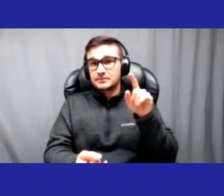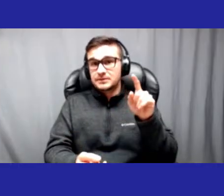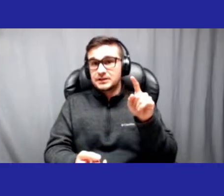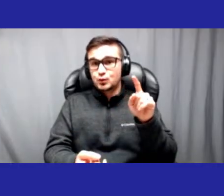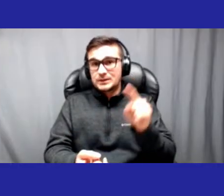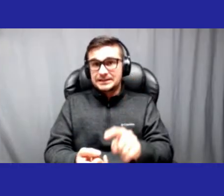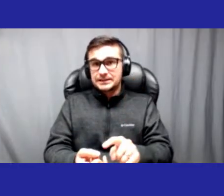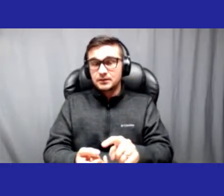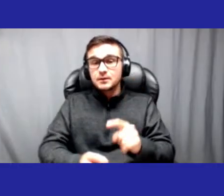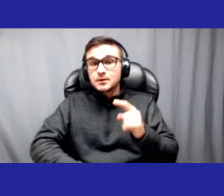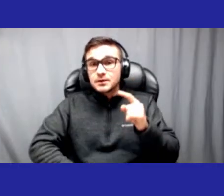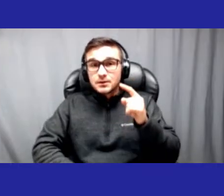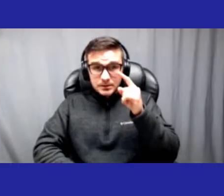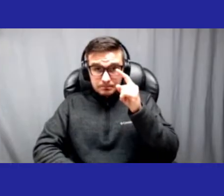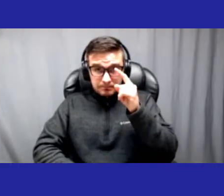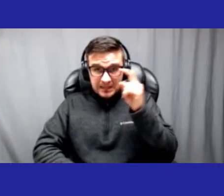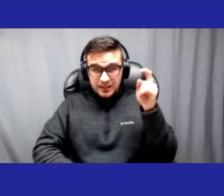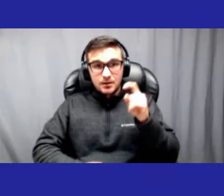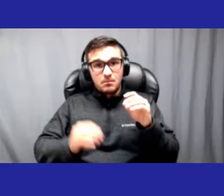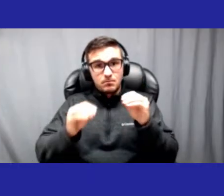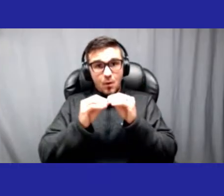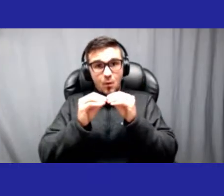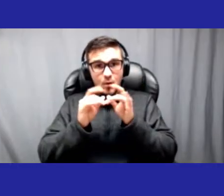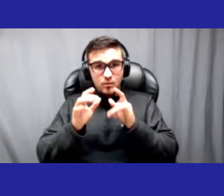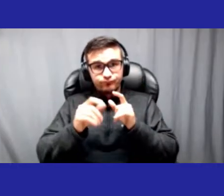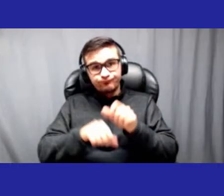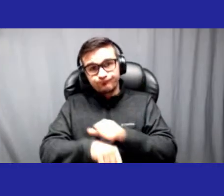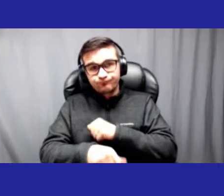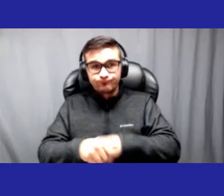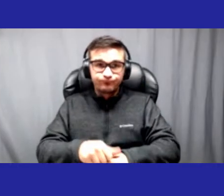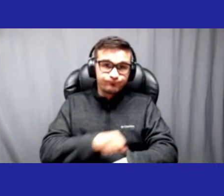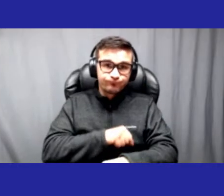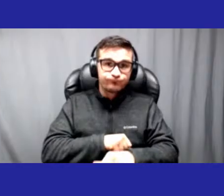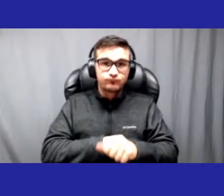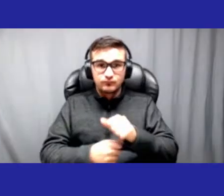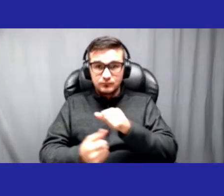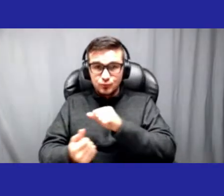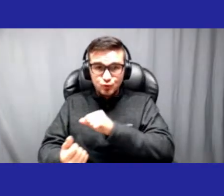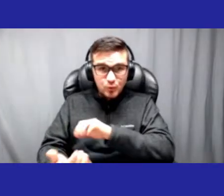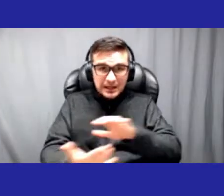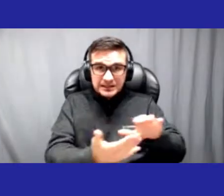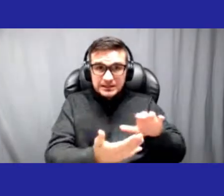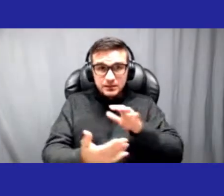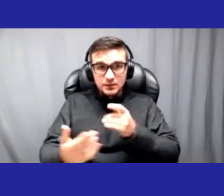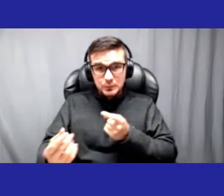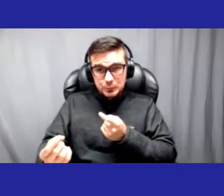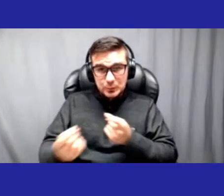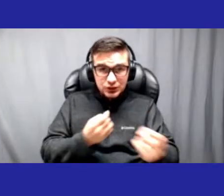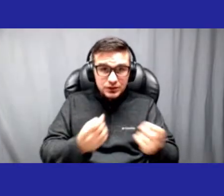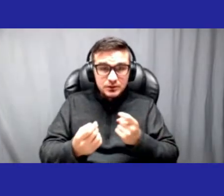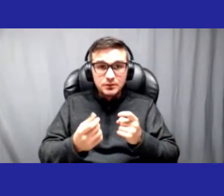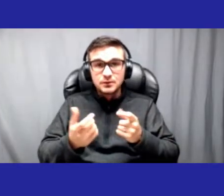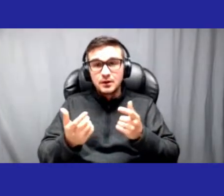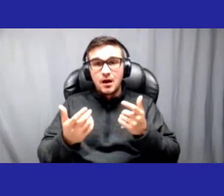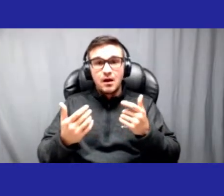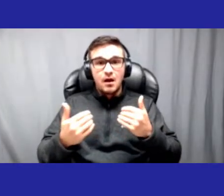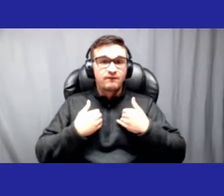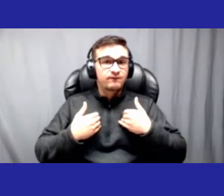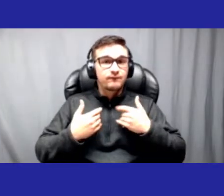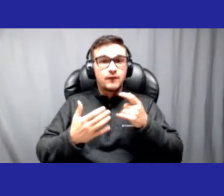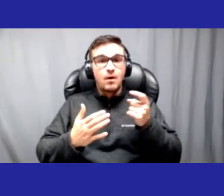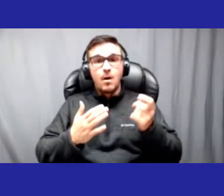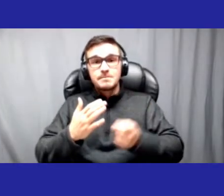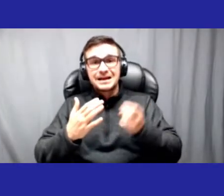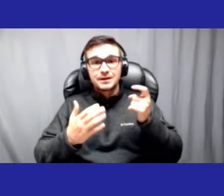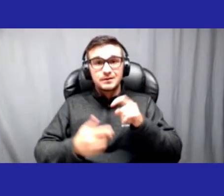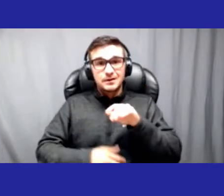we're more proactive. We're more proactive in addressing people's questions. They have automated reminders. They can do